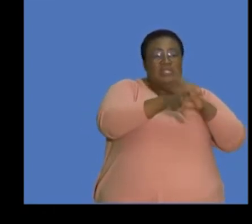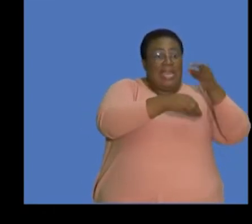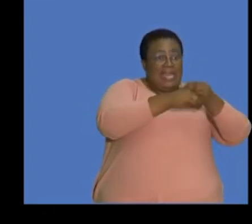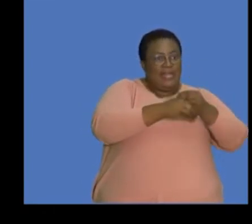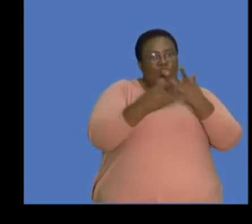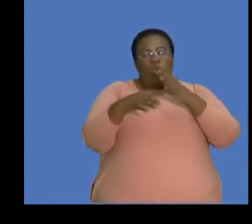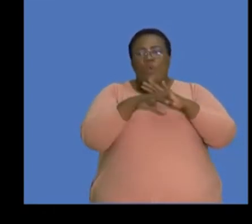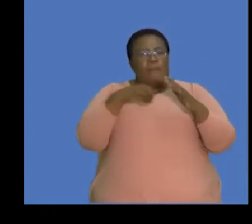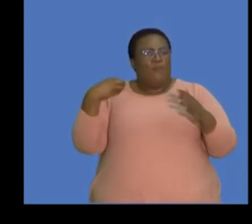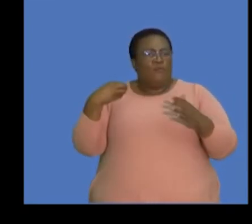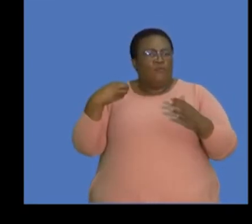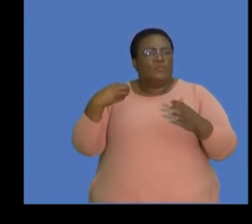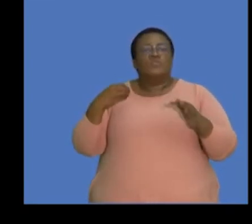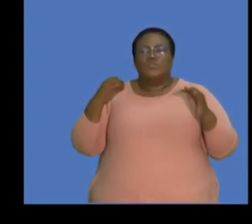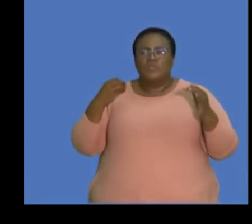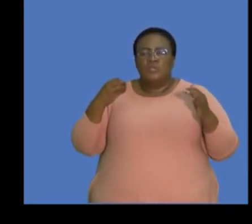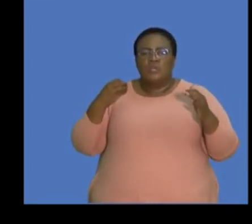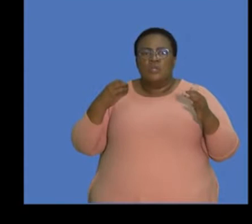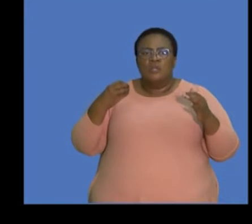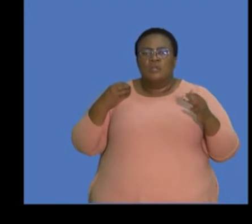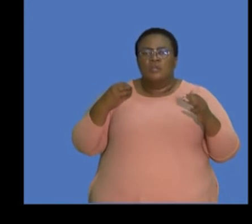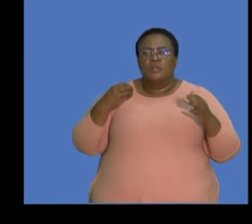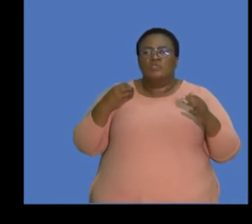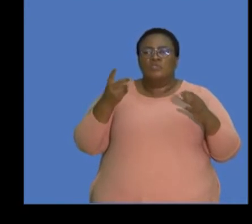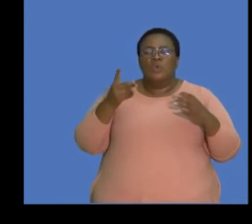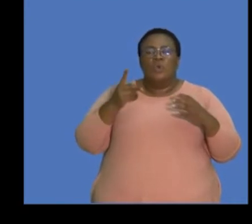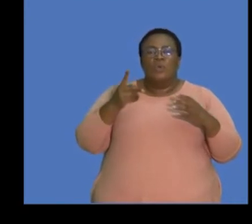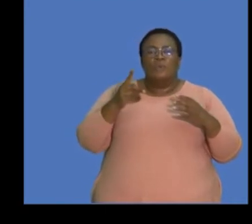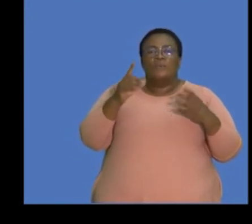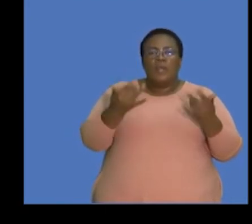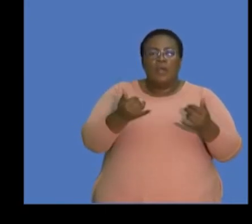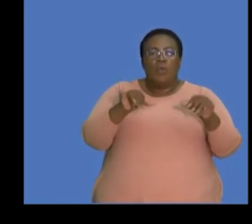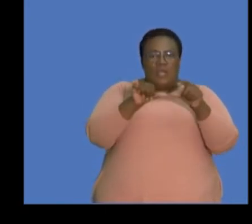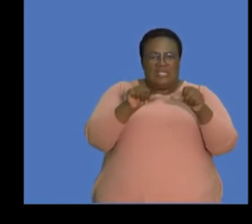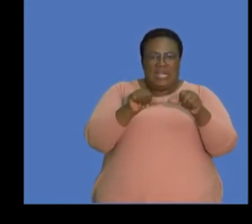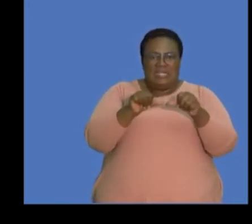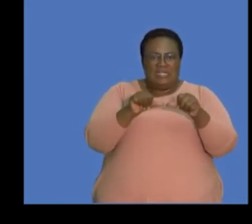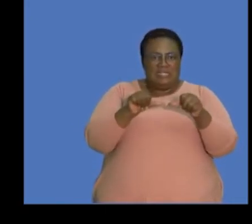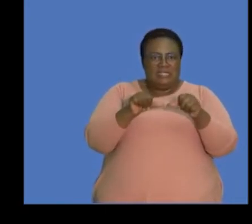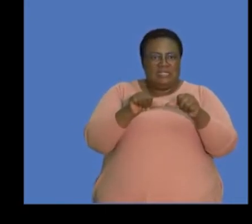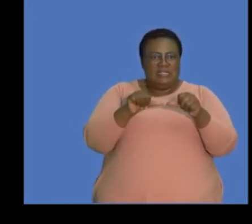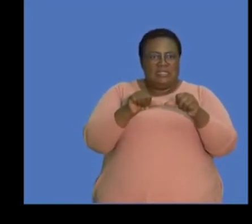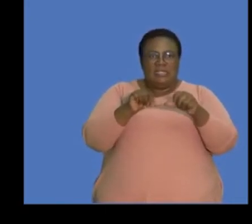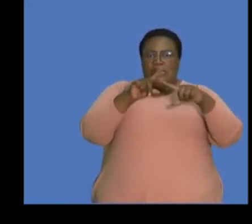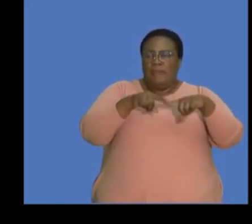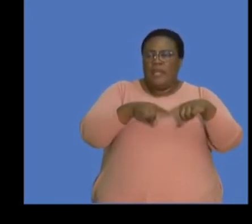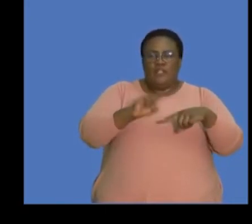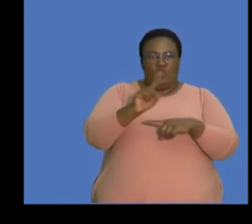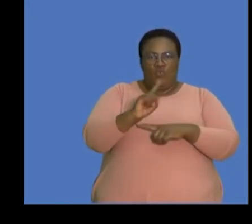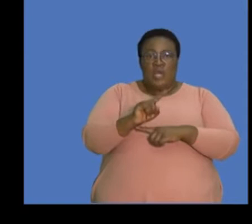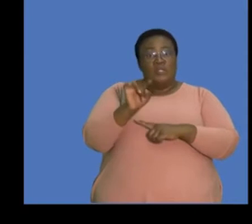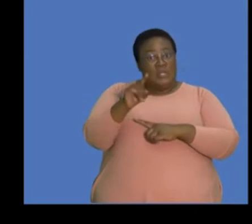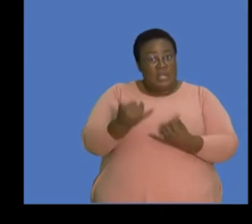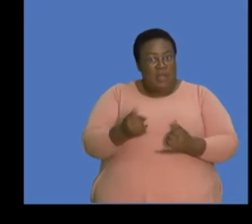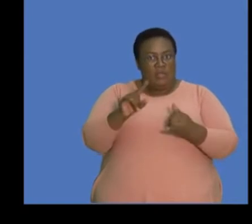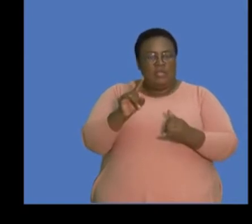so what determines the size of the charge on an object made from a specific type of material? So this is the big question that we